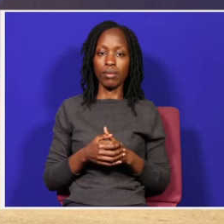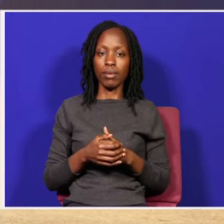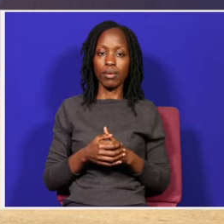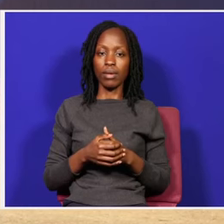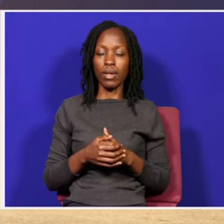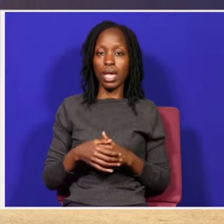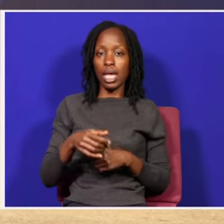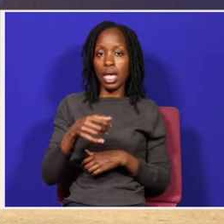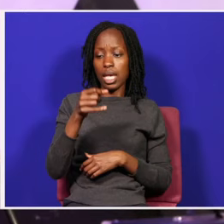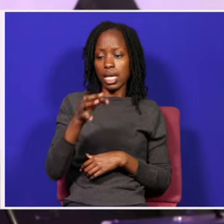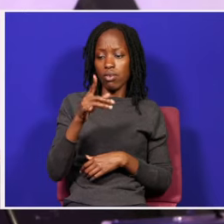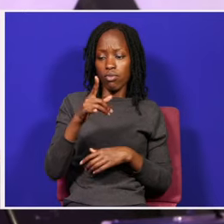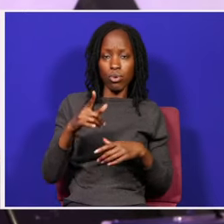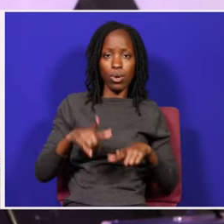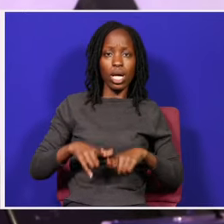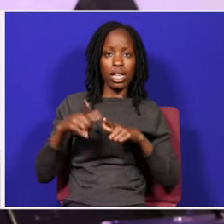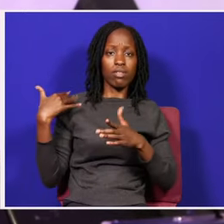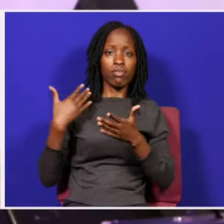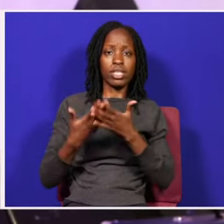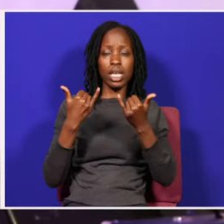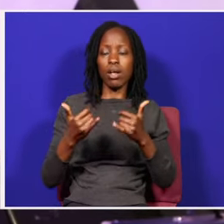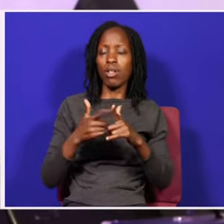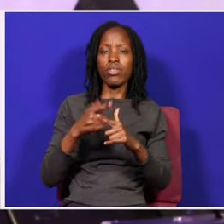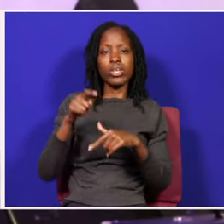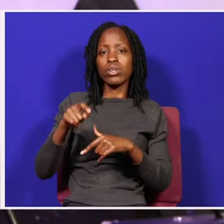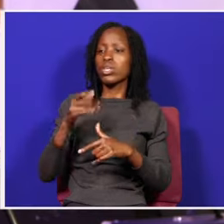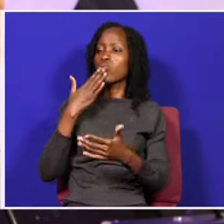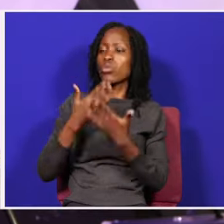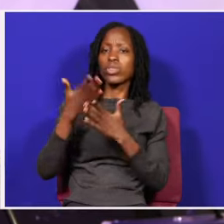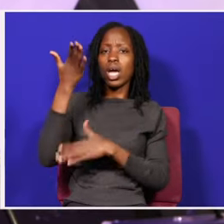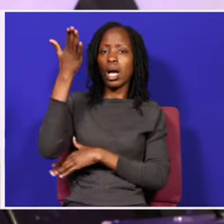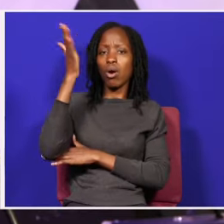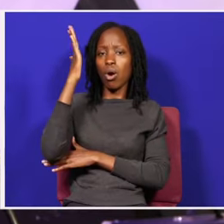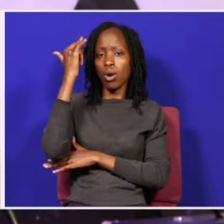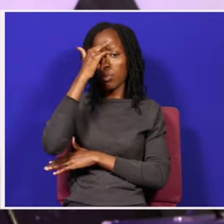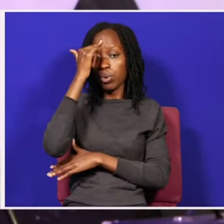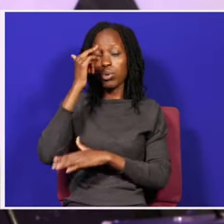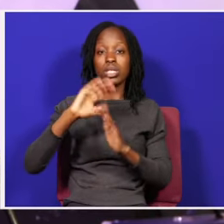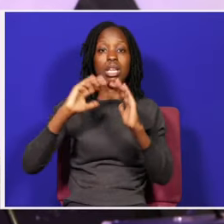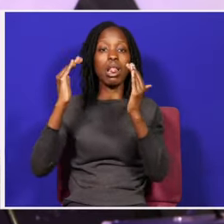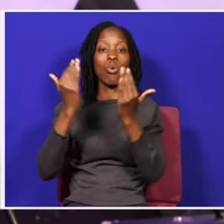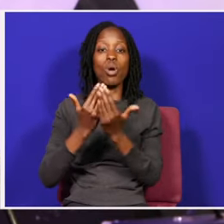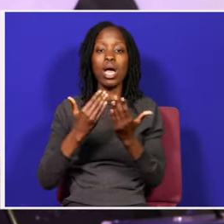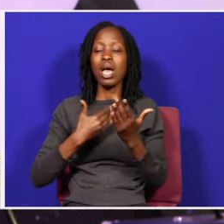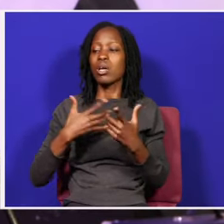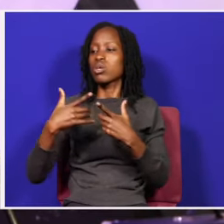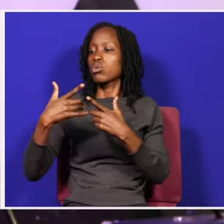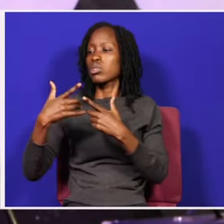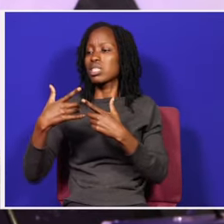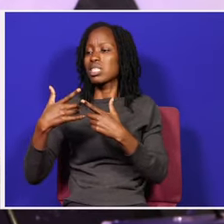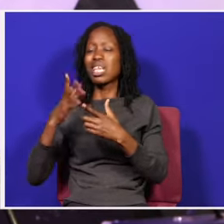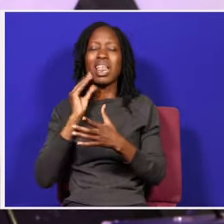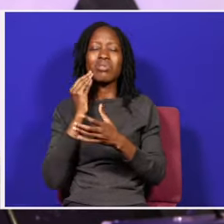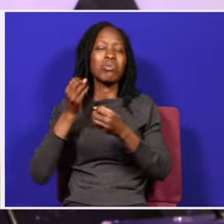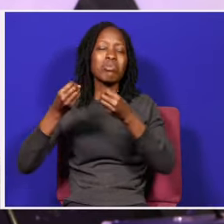of 2023, you have a lot to be grateful for, because our world has gone through a great deal. So many